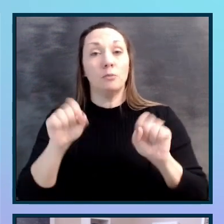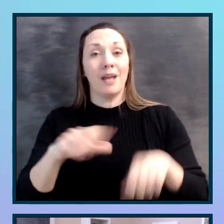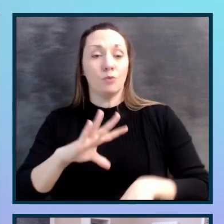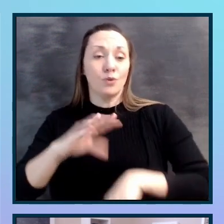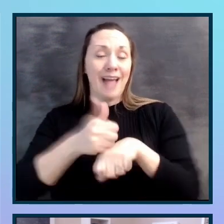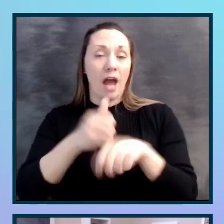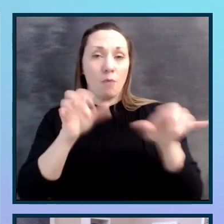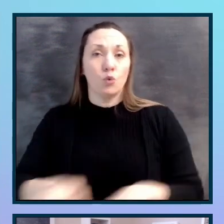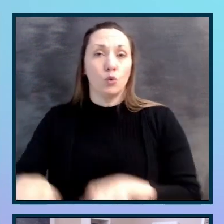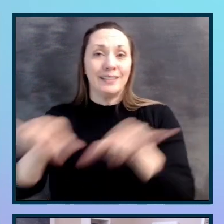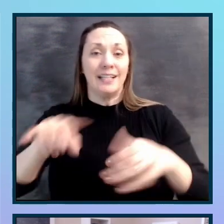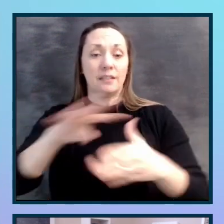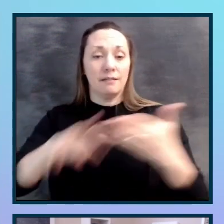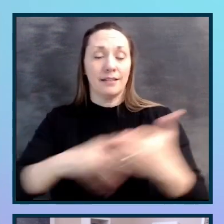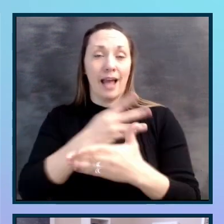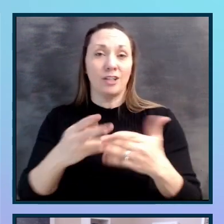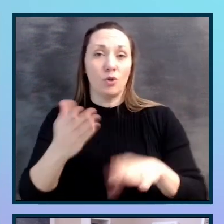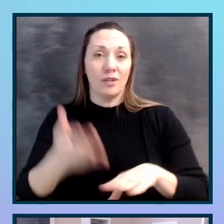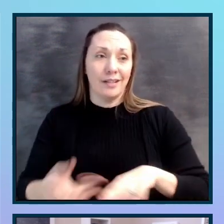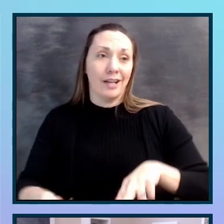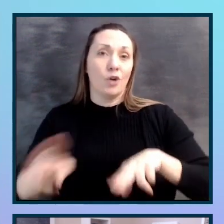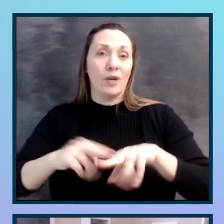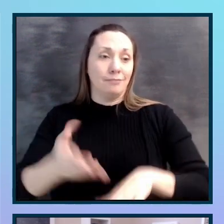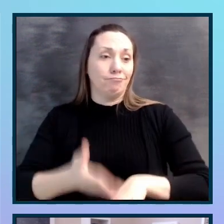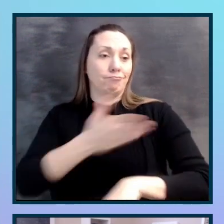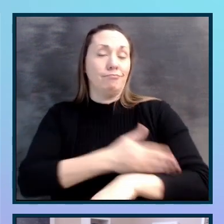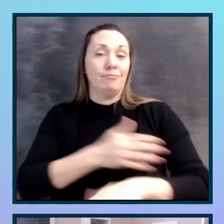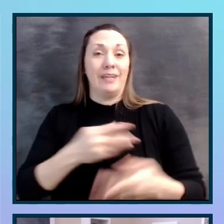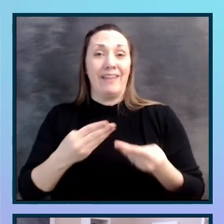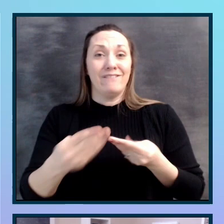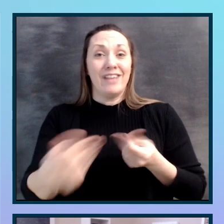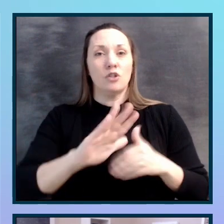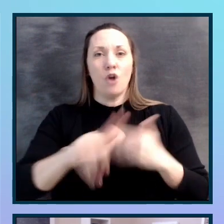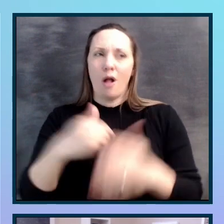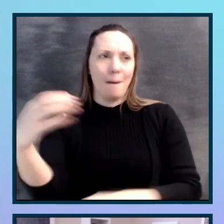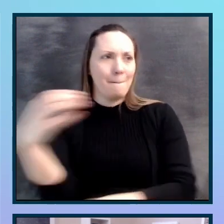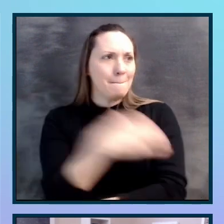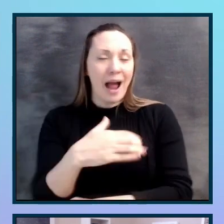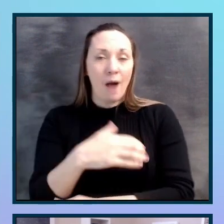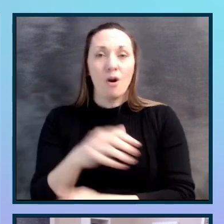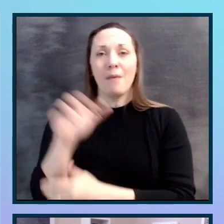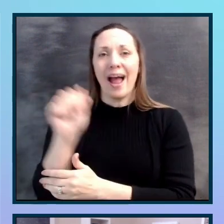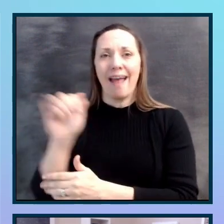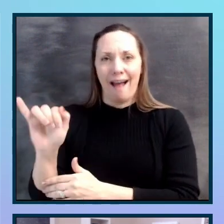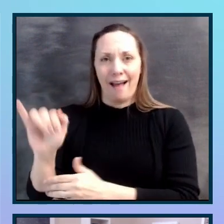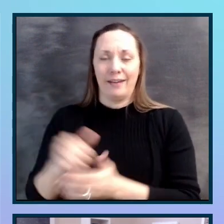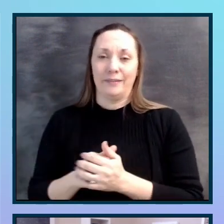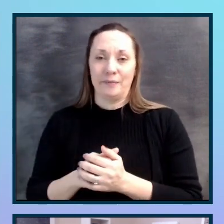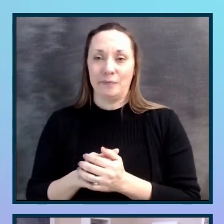routines and schedules and increase efficiency, all powered by artificial intelligence.